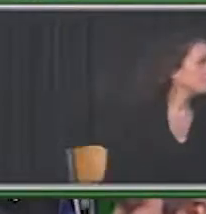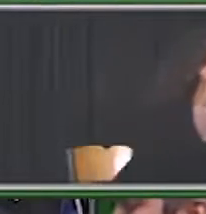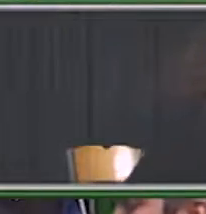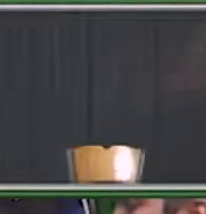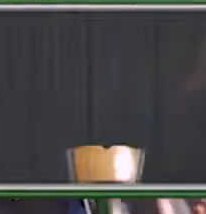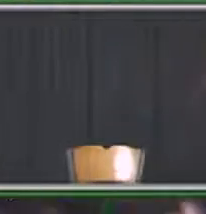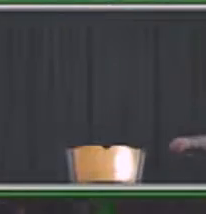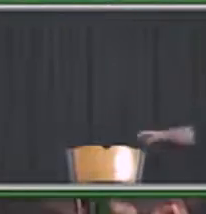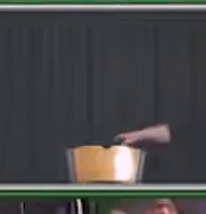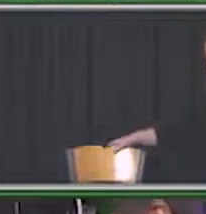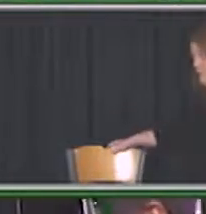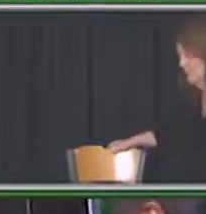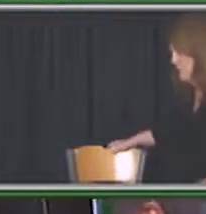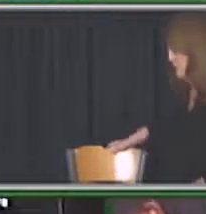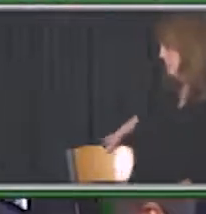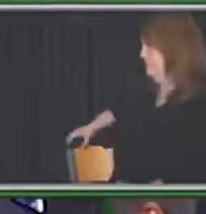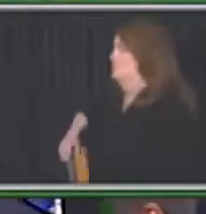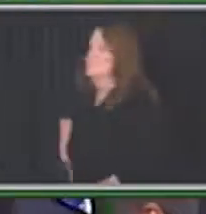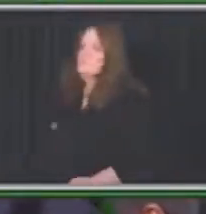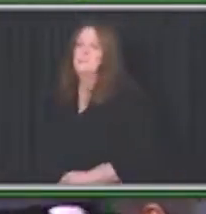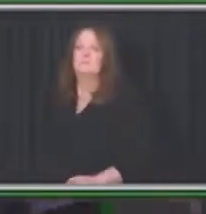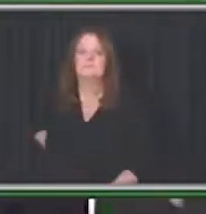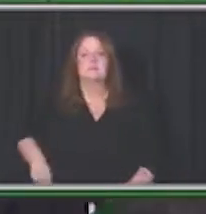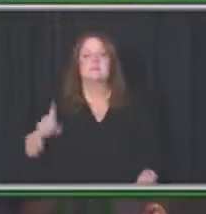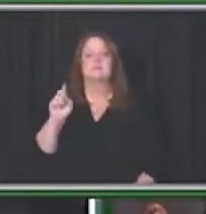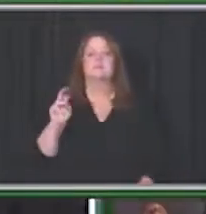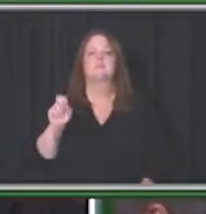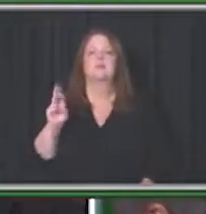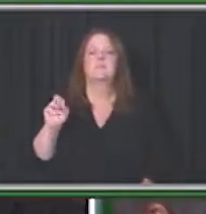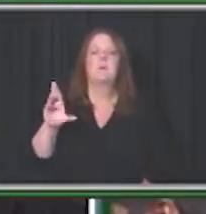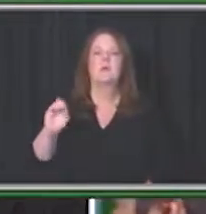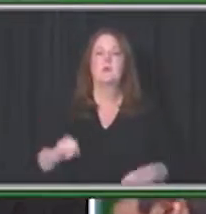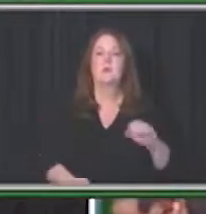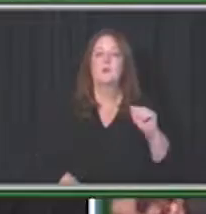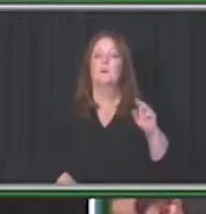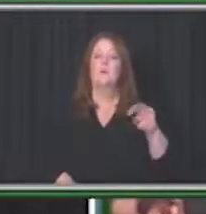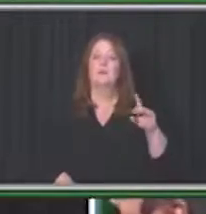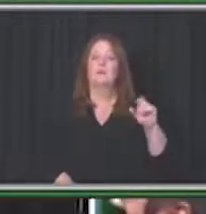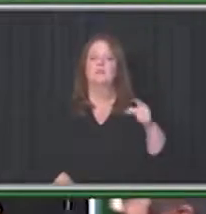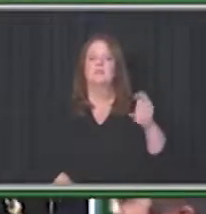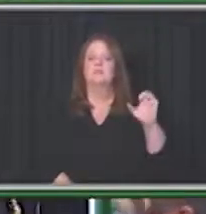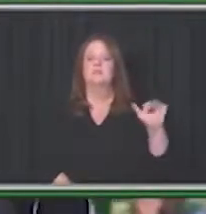Donna Hain Morrow. Amanda Greenslade.